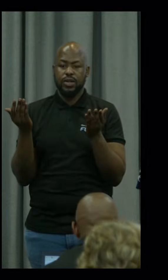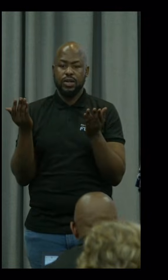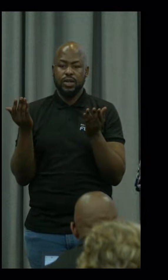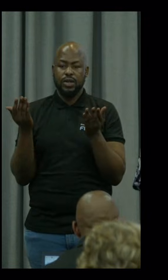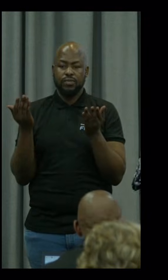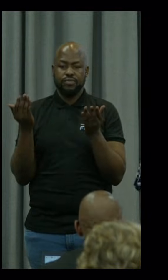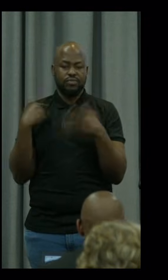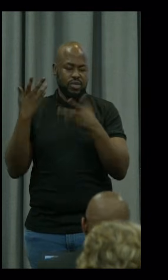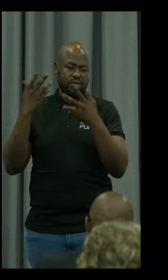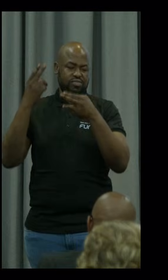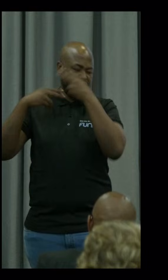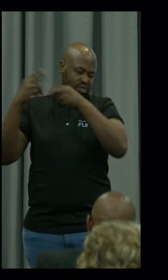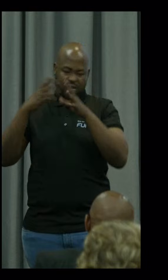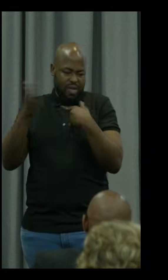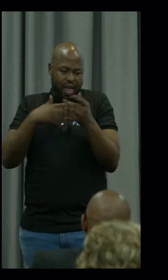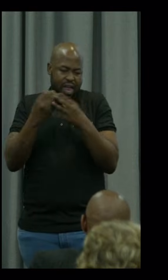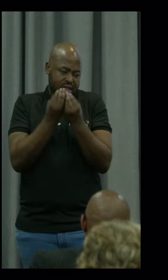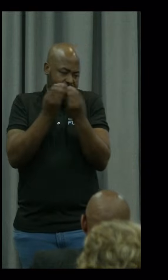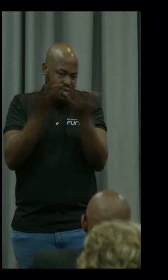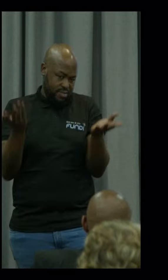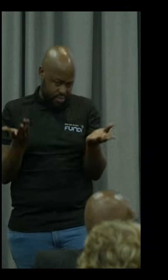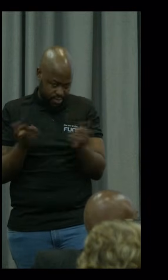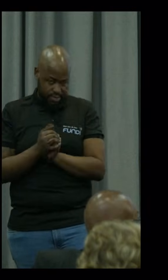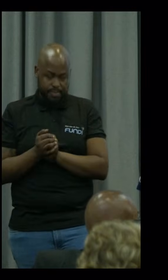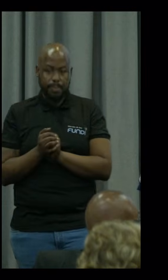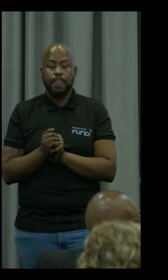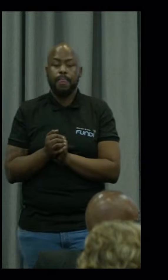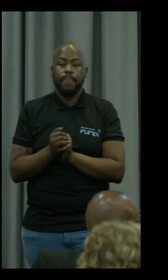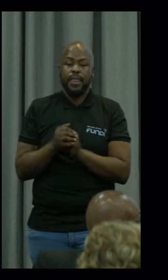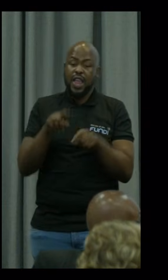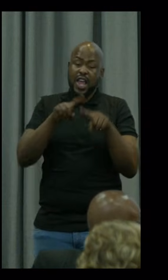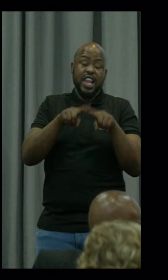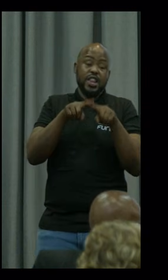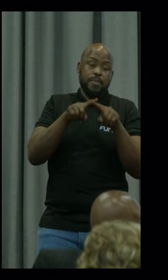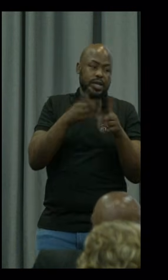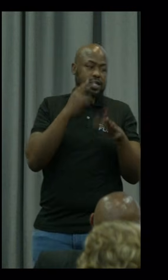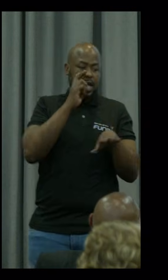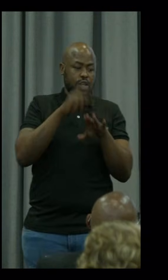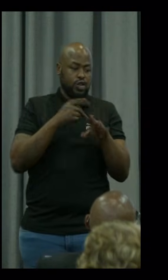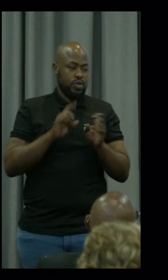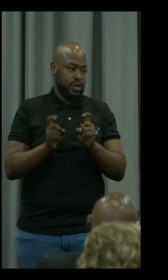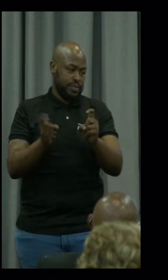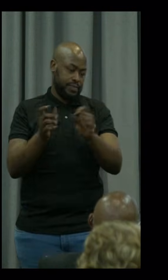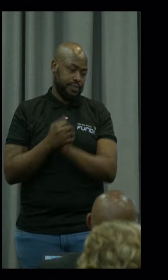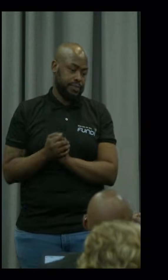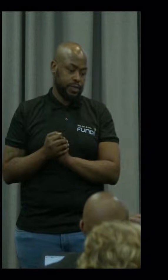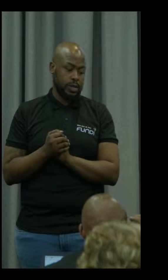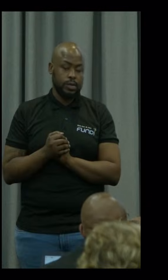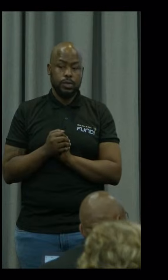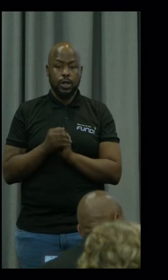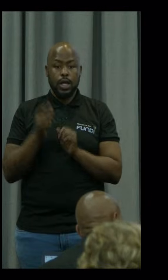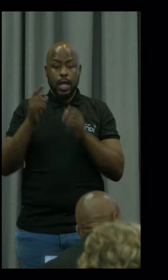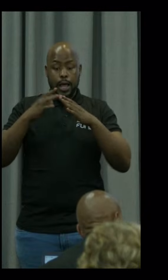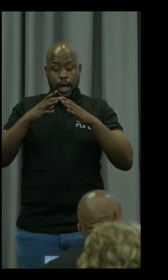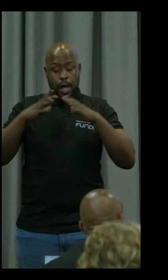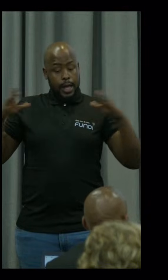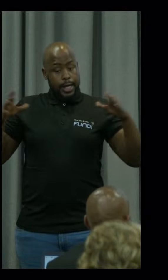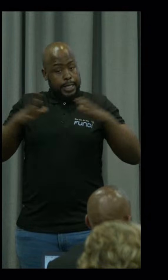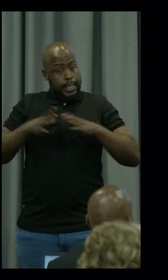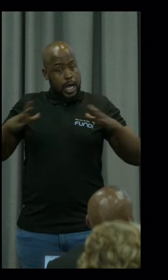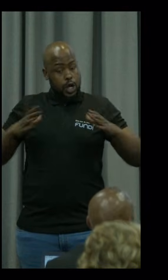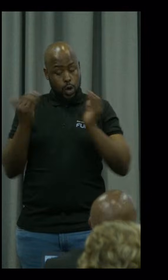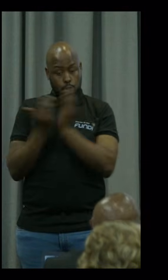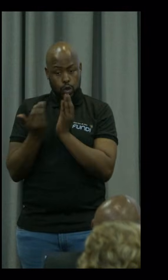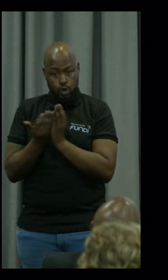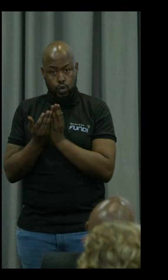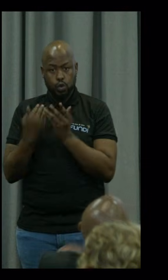geography, or whatever the case may be. Okay? It all depends. Okay, I need to go quicker. Right. The size of the school, the number of grades I